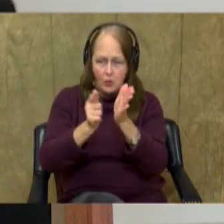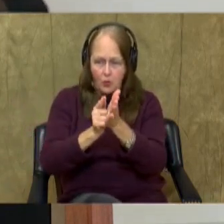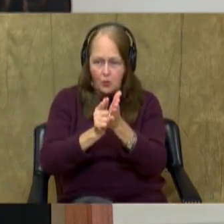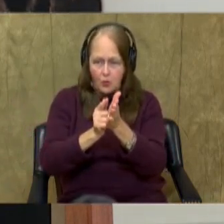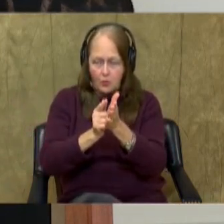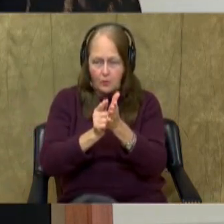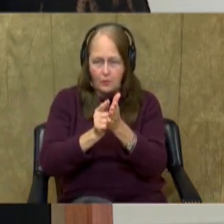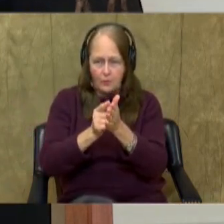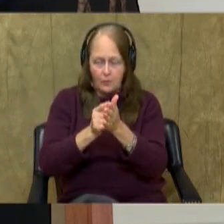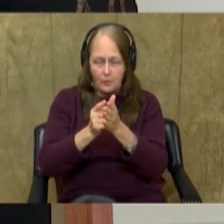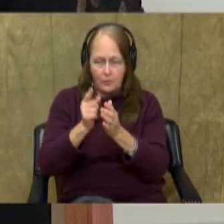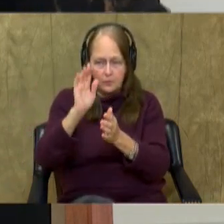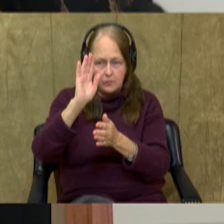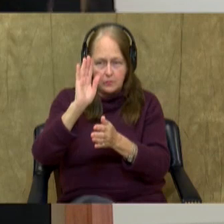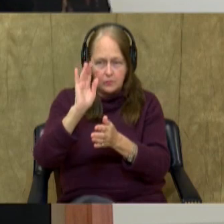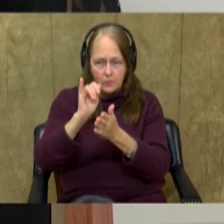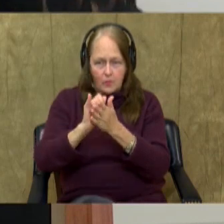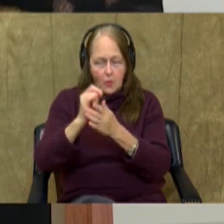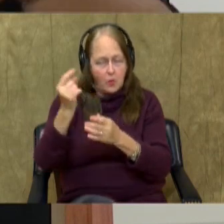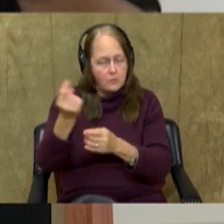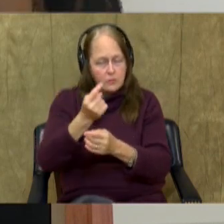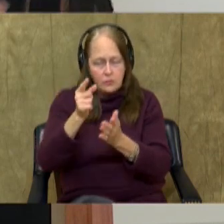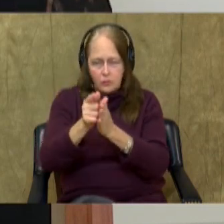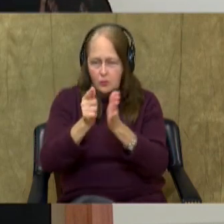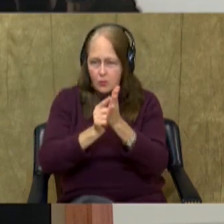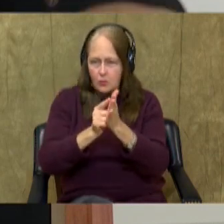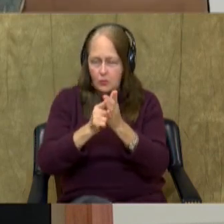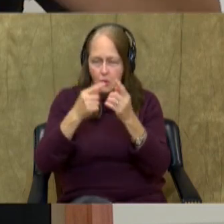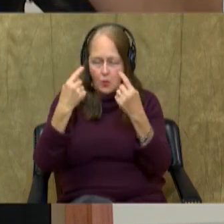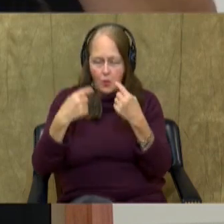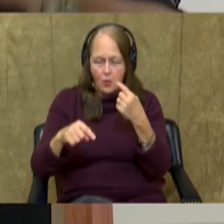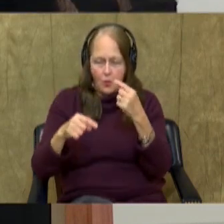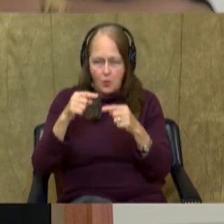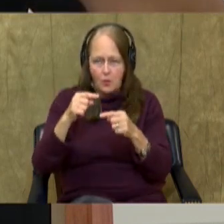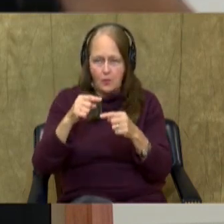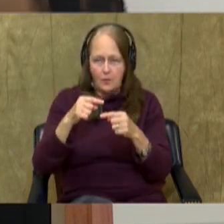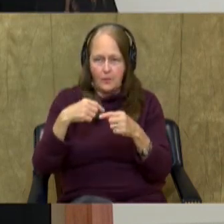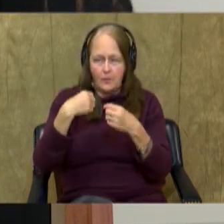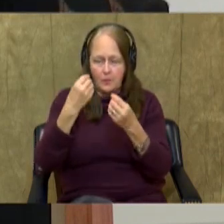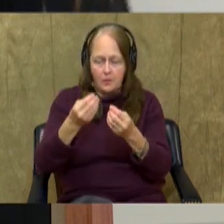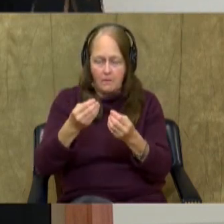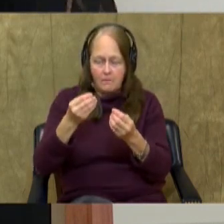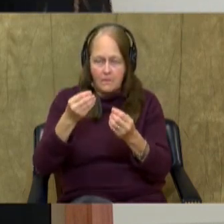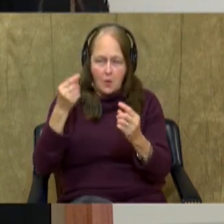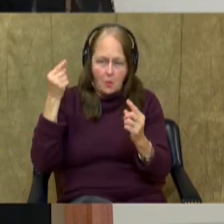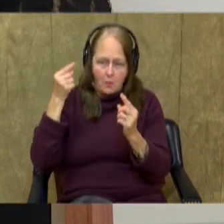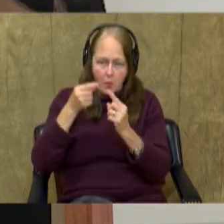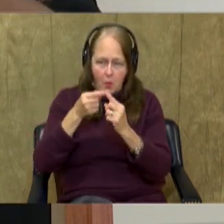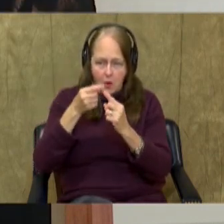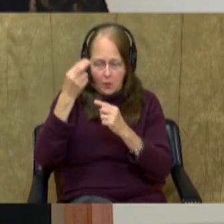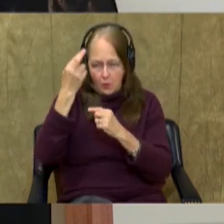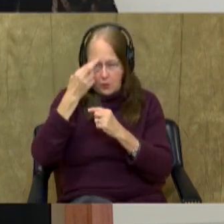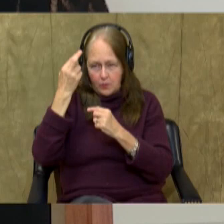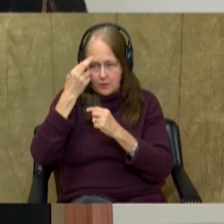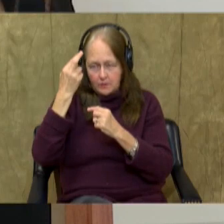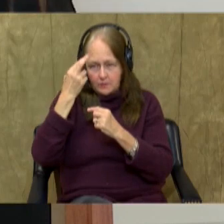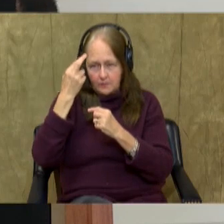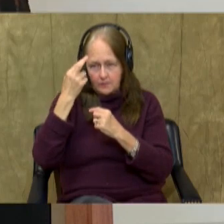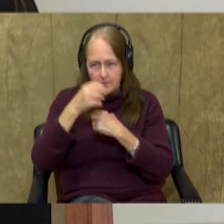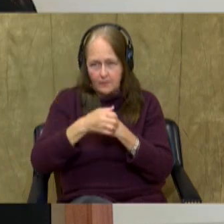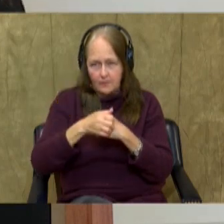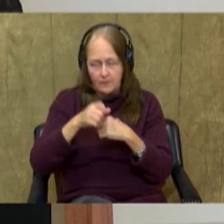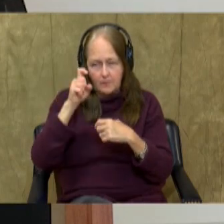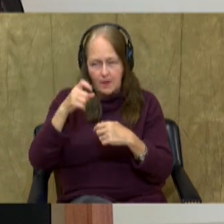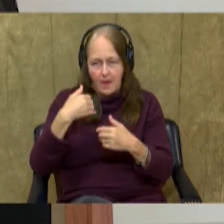lawyer. This is what they do. They're arguing claims. They're giving valid points and reasons. And of course, they have to